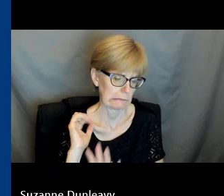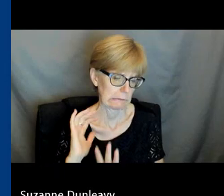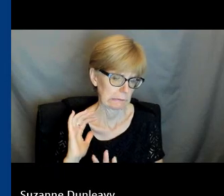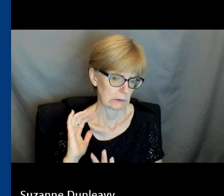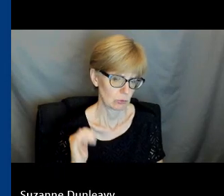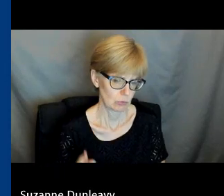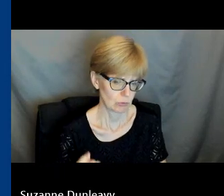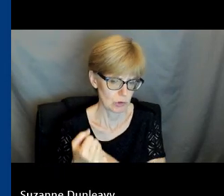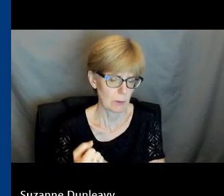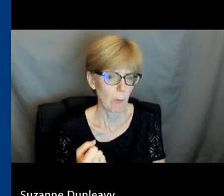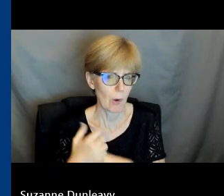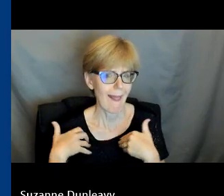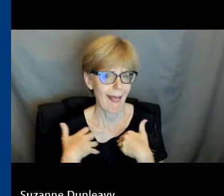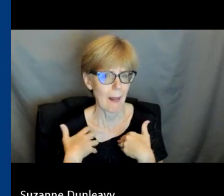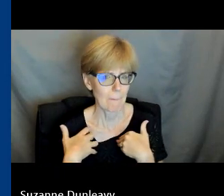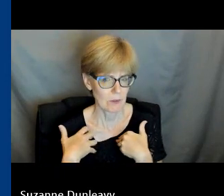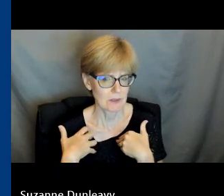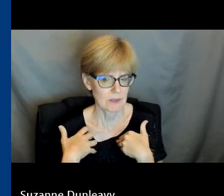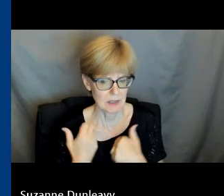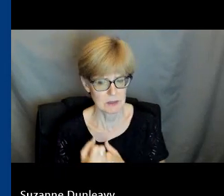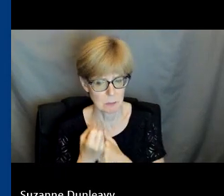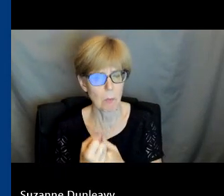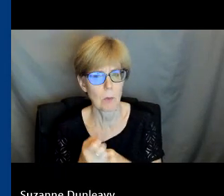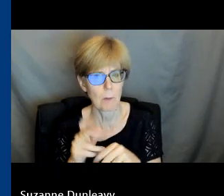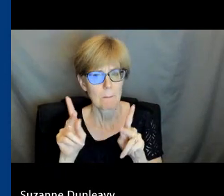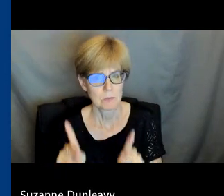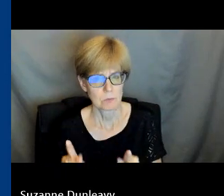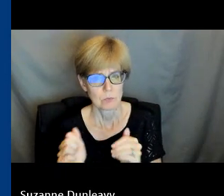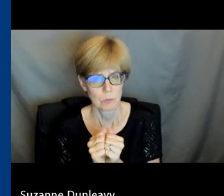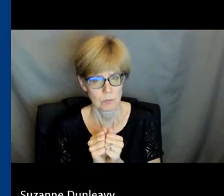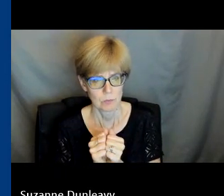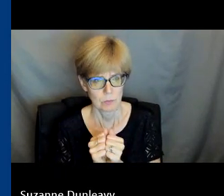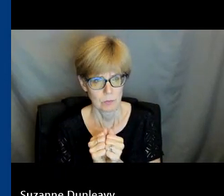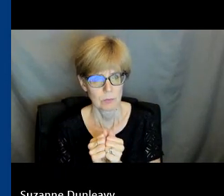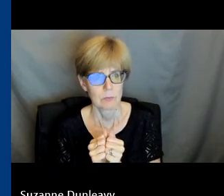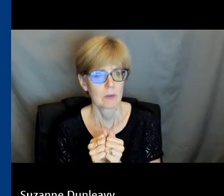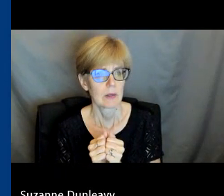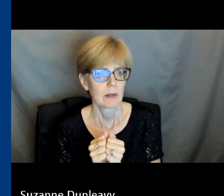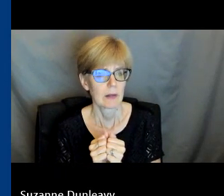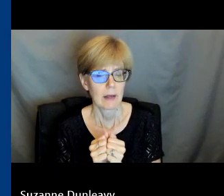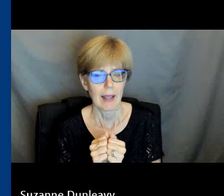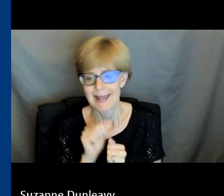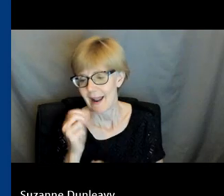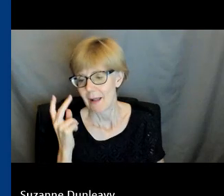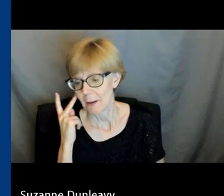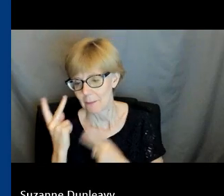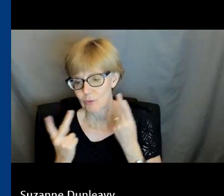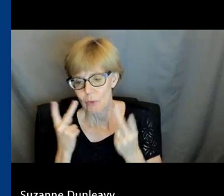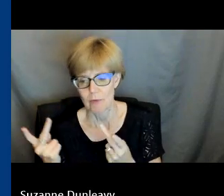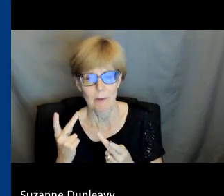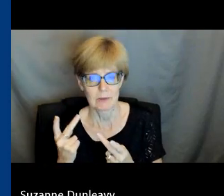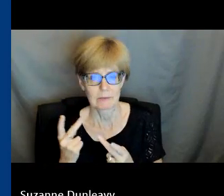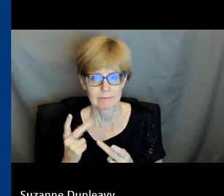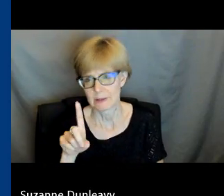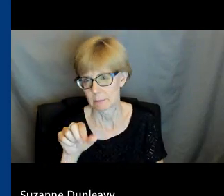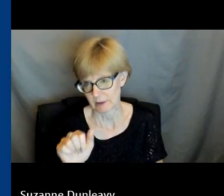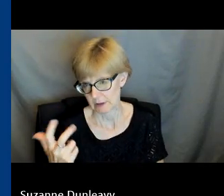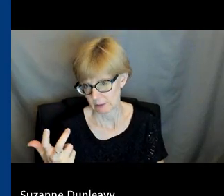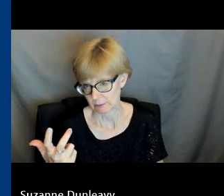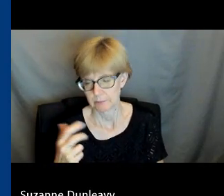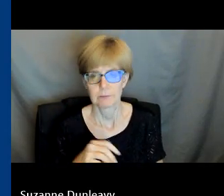support animals that are supporting individuals with a not observable condition because it's just a little